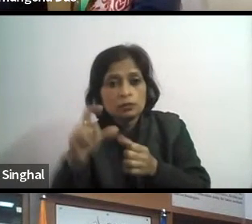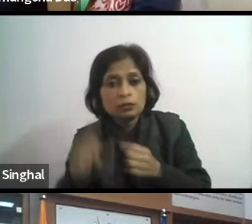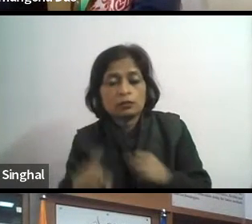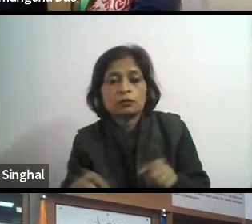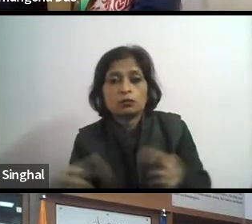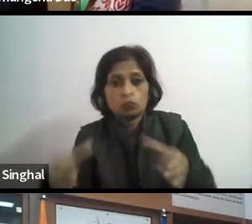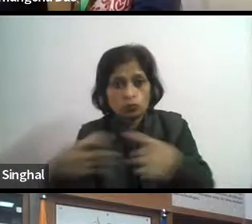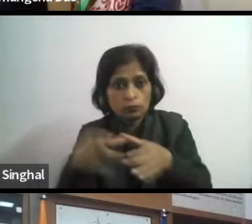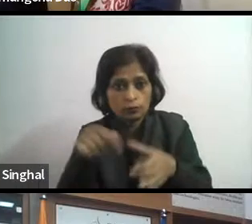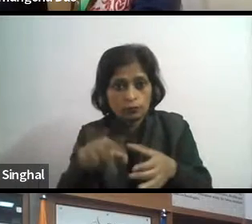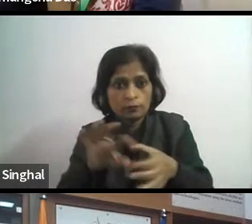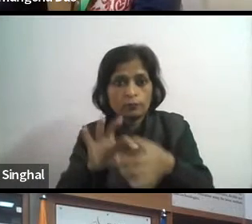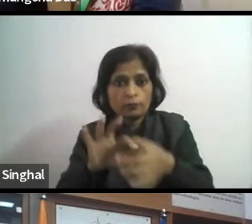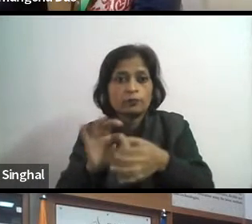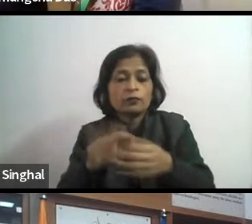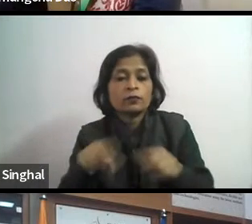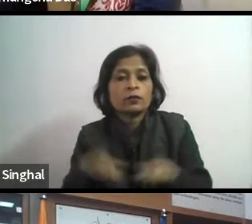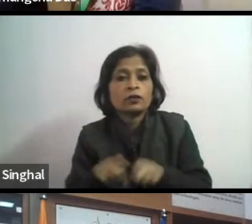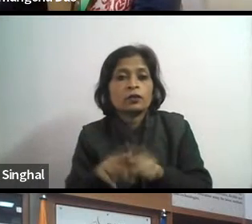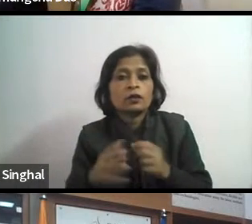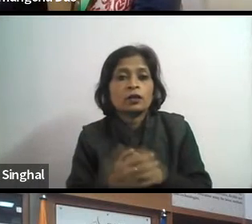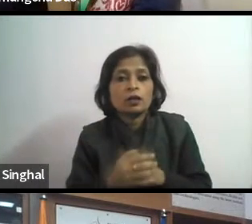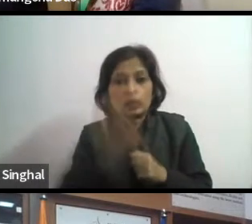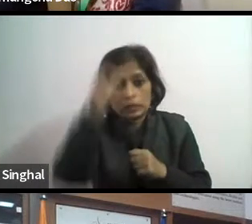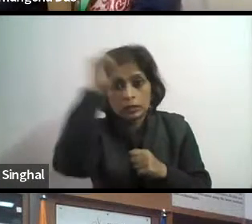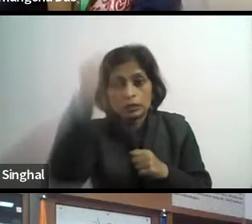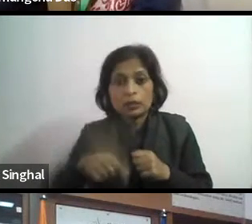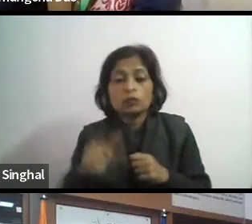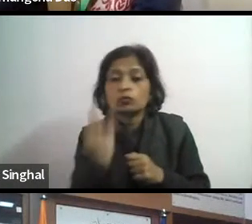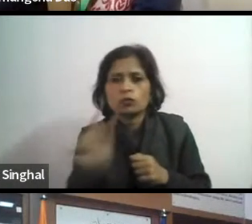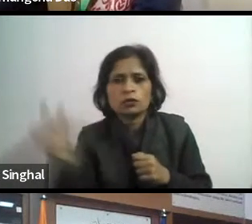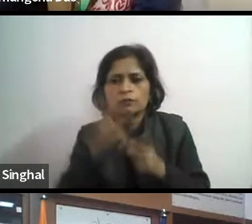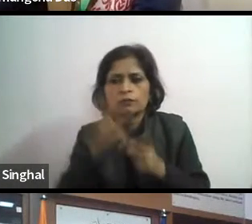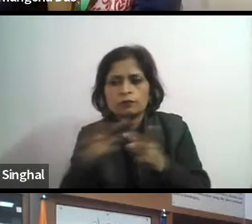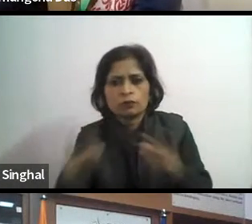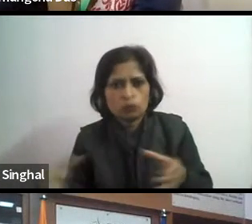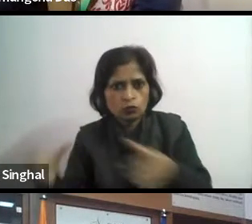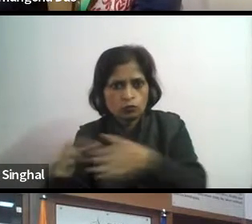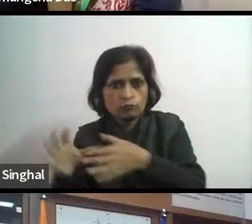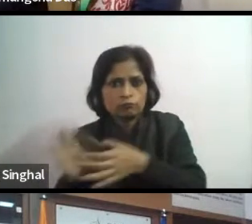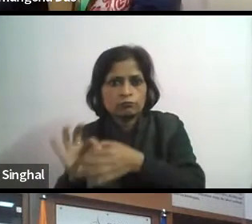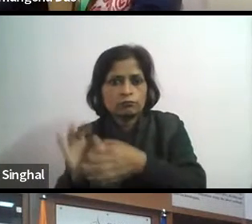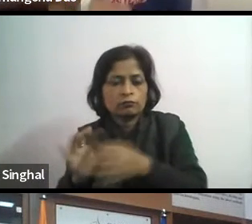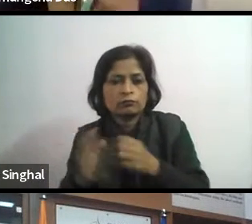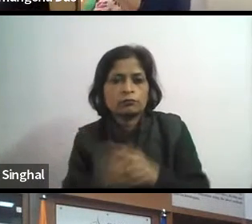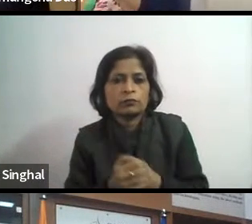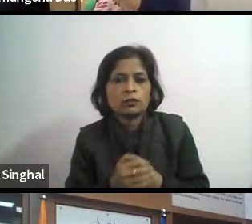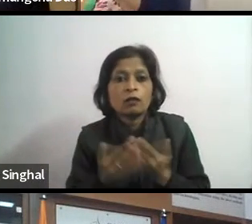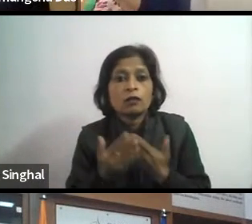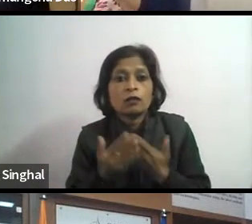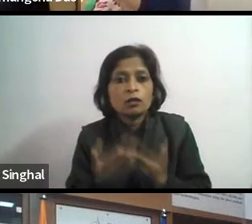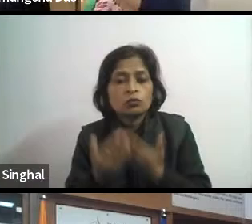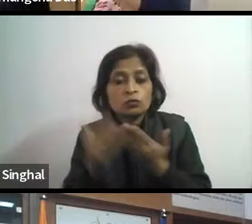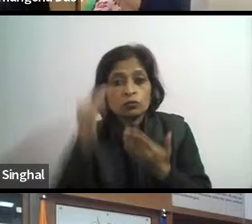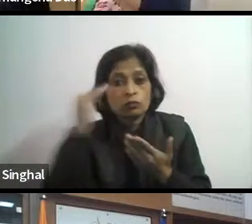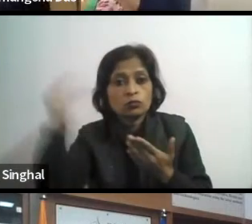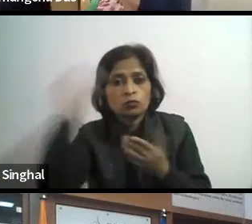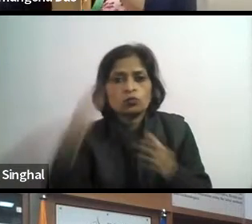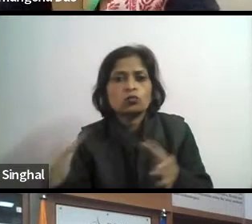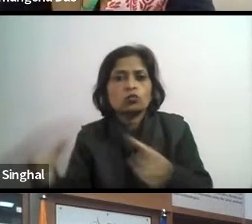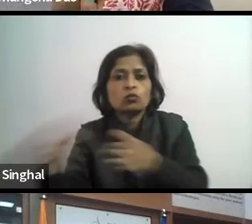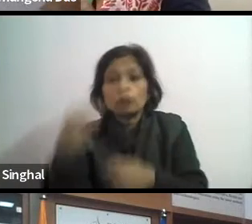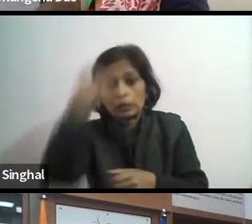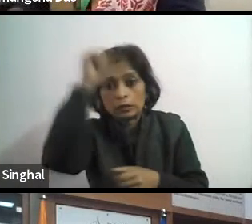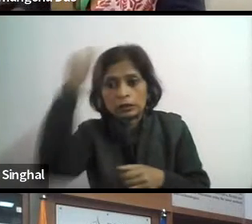Council of Association of Indian Universities, and of committees constituted by the Education Department of Government